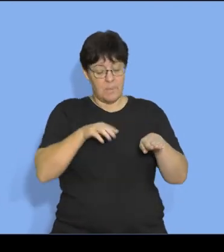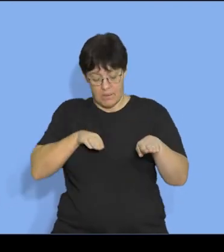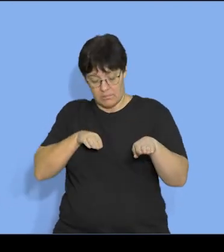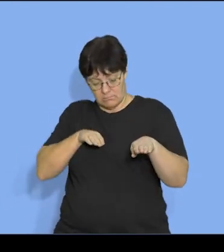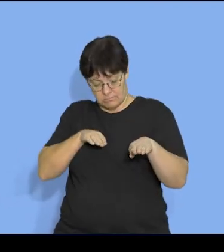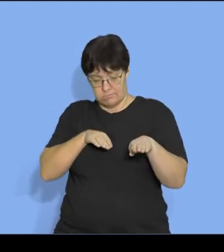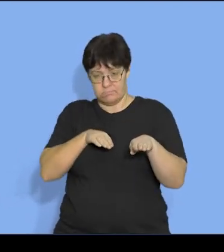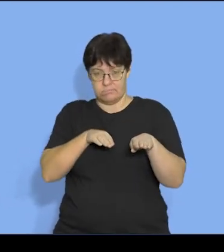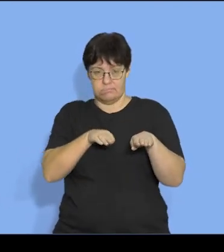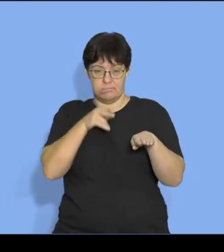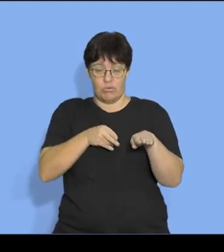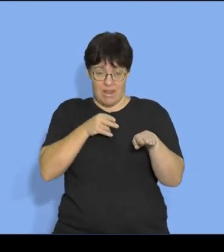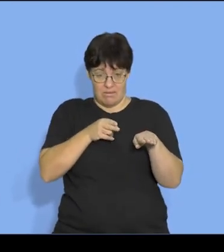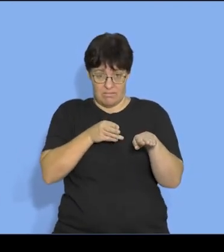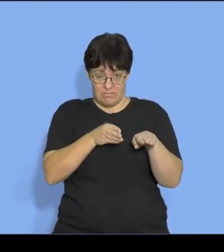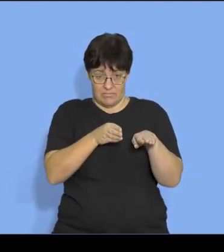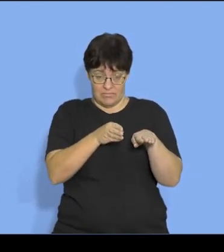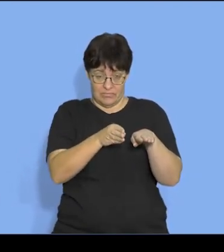your train,